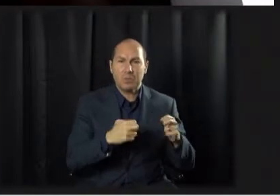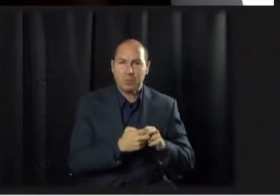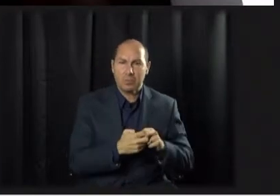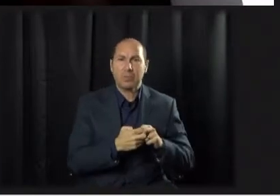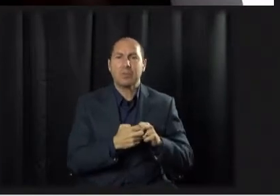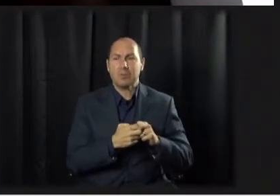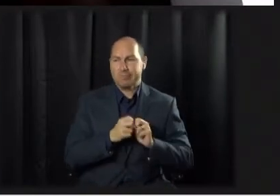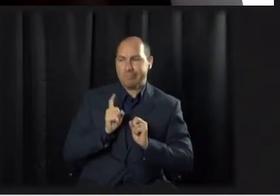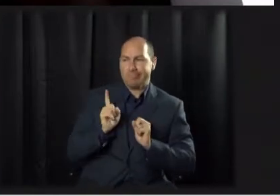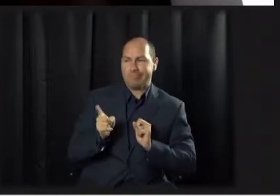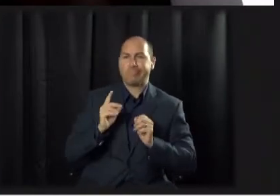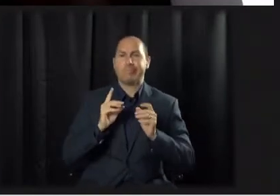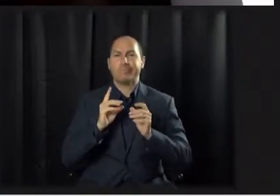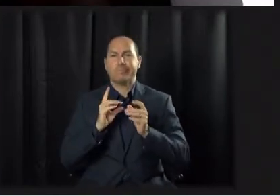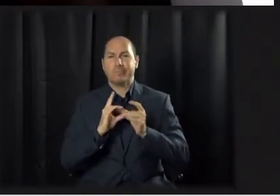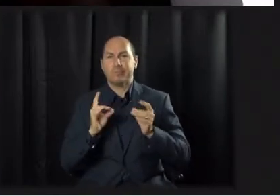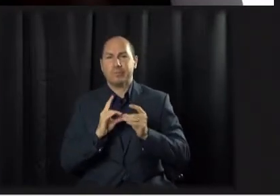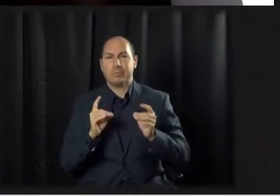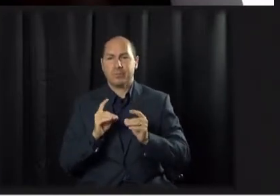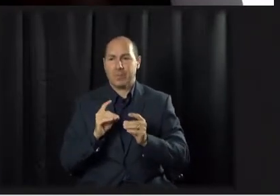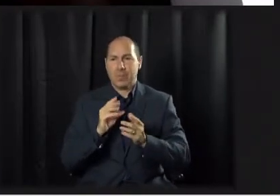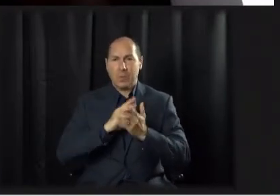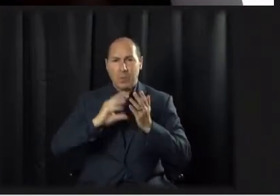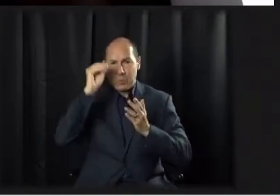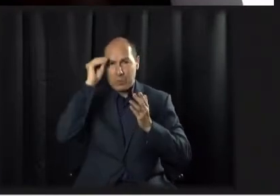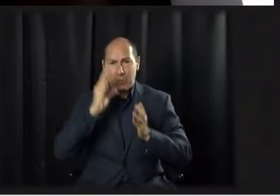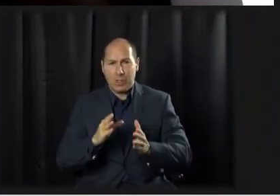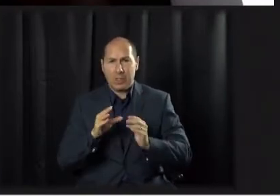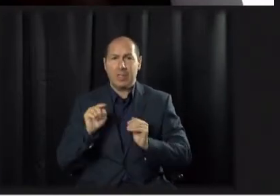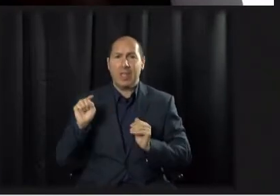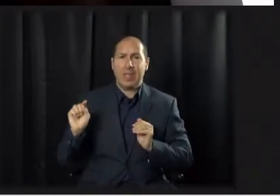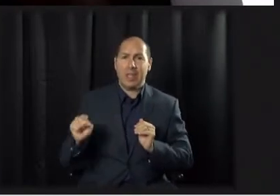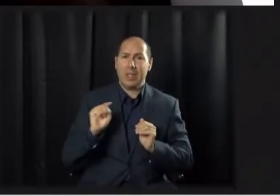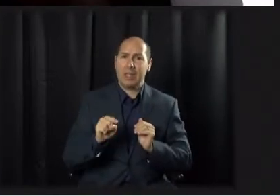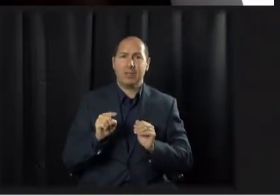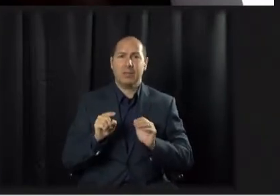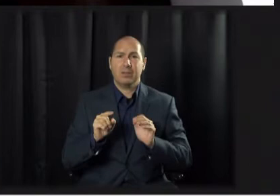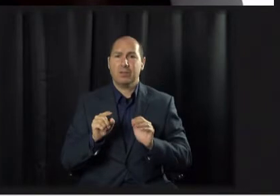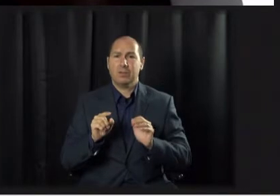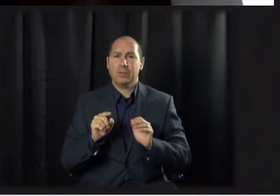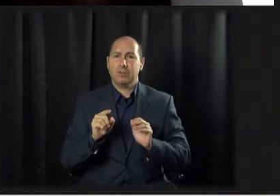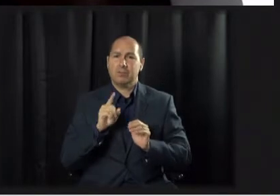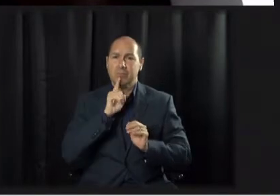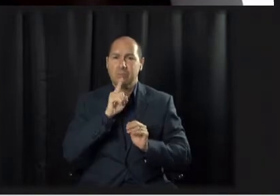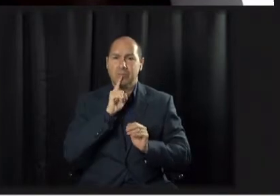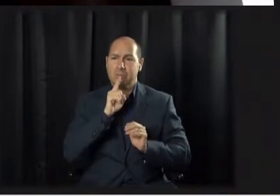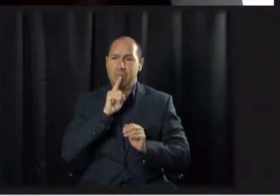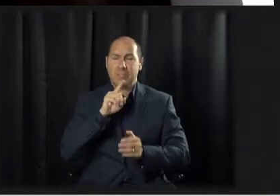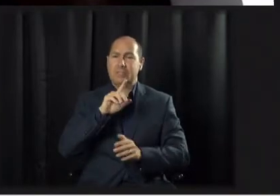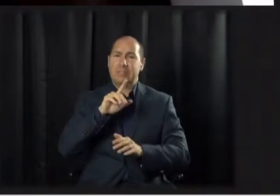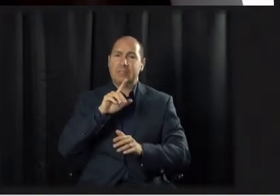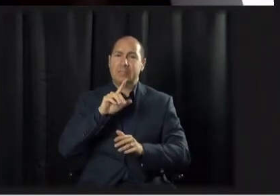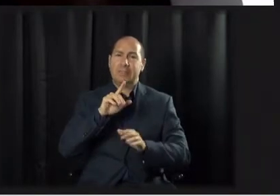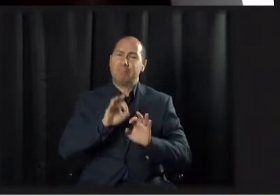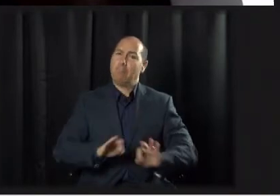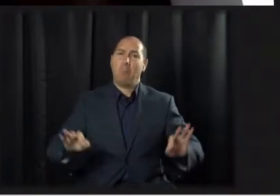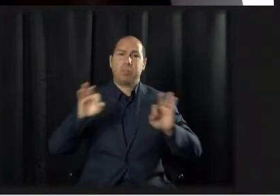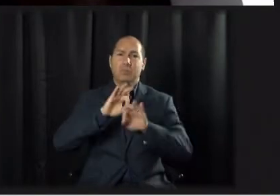are the core and are the most important individuals in this